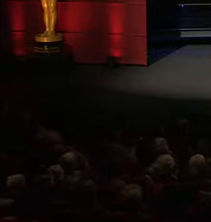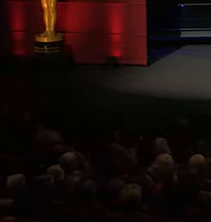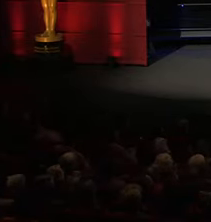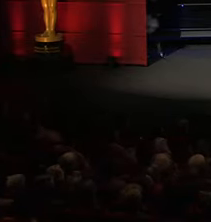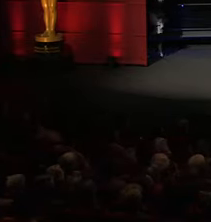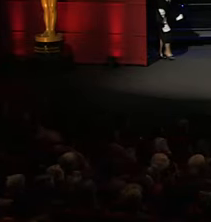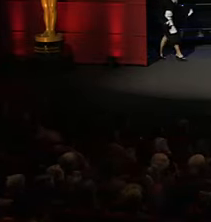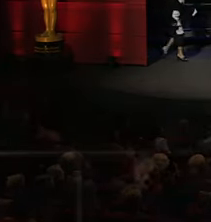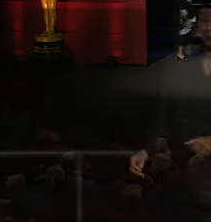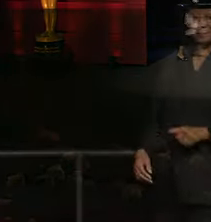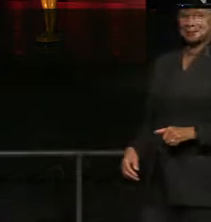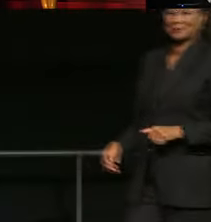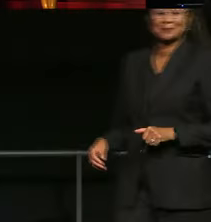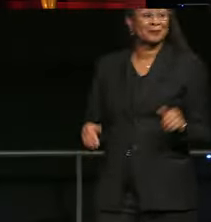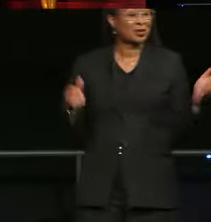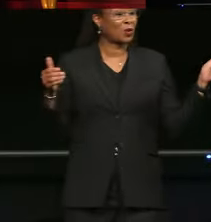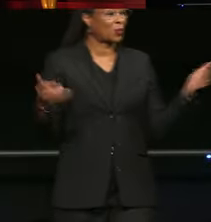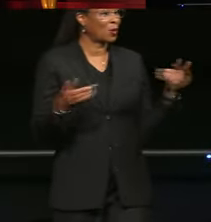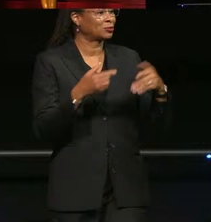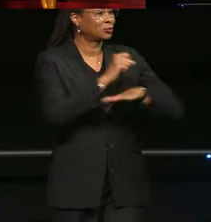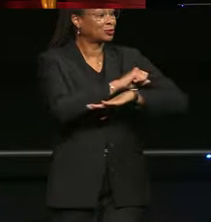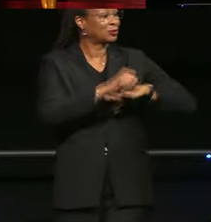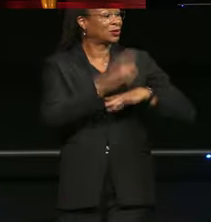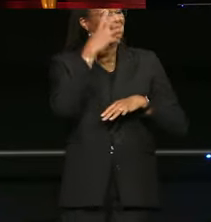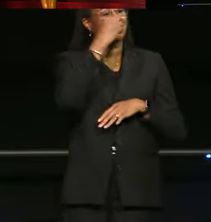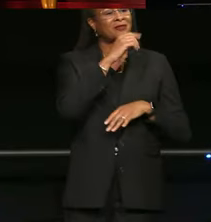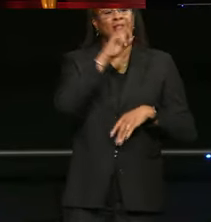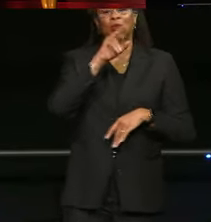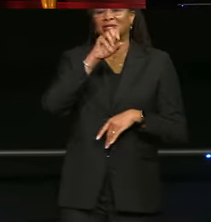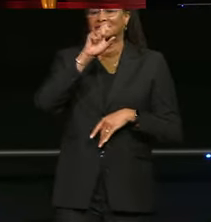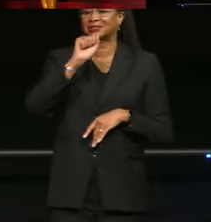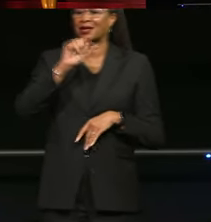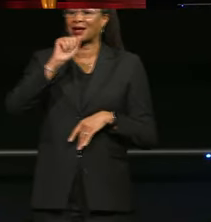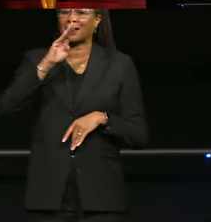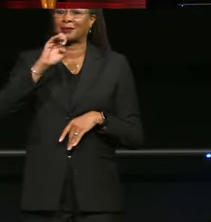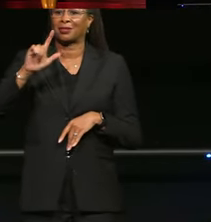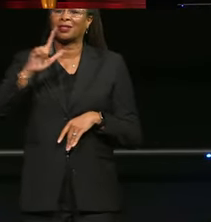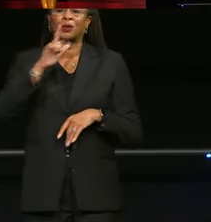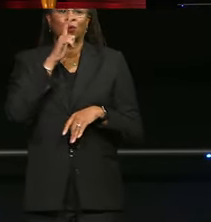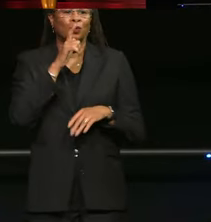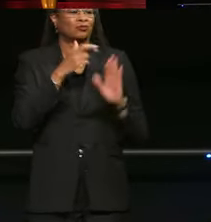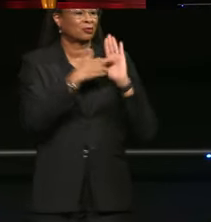So let's welcome to the stage the lovely Luisa Abel representing Oppenheimer.